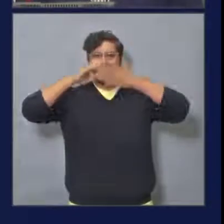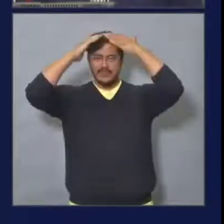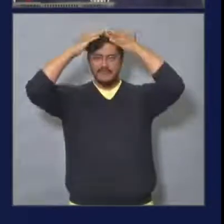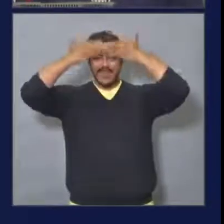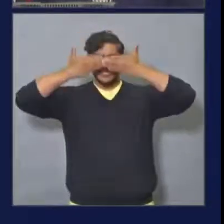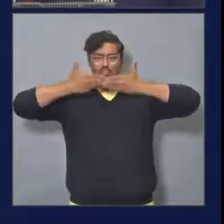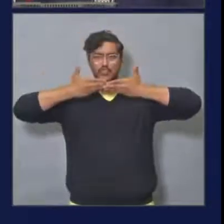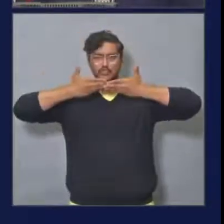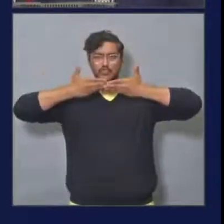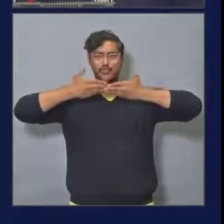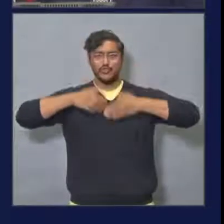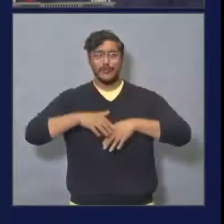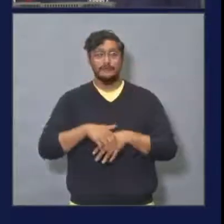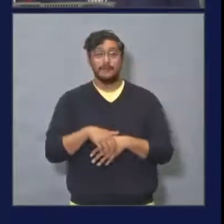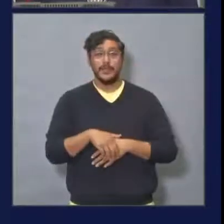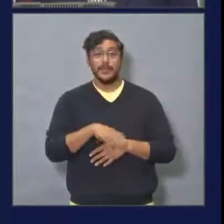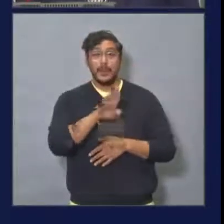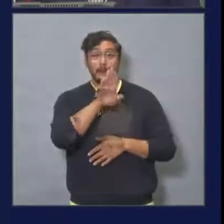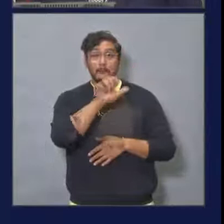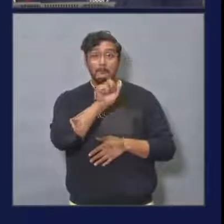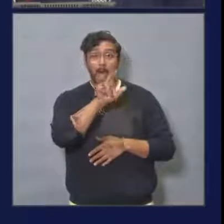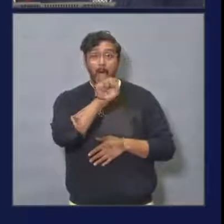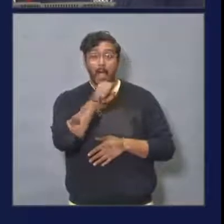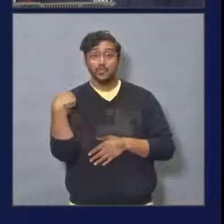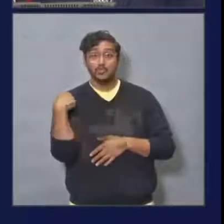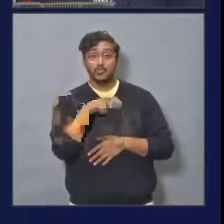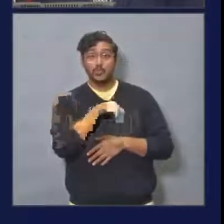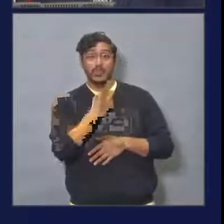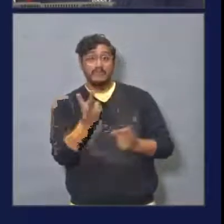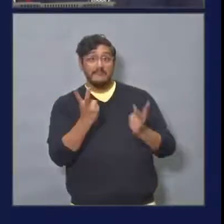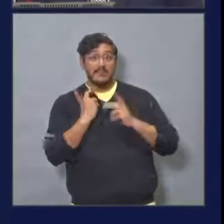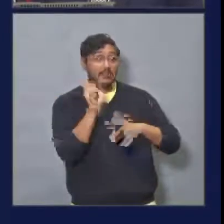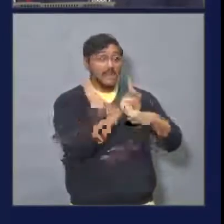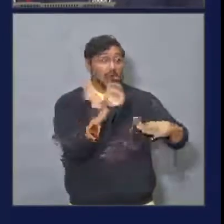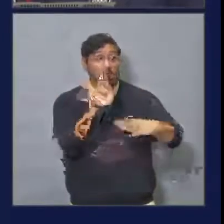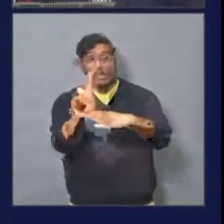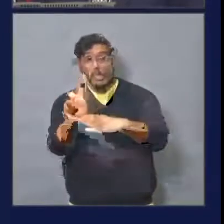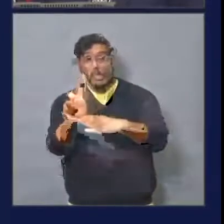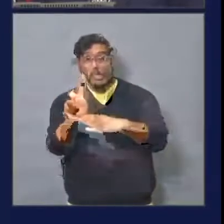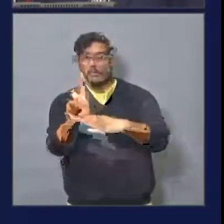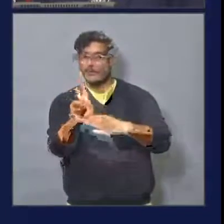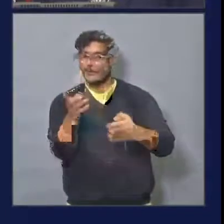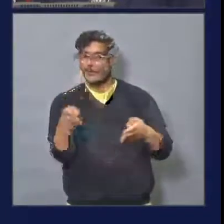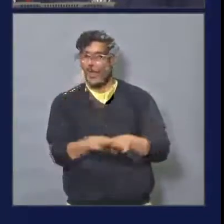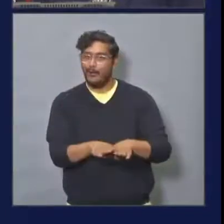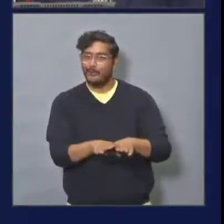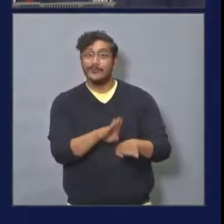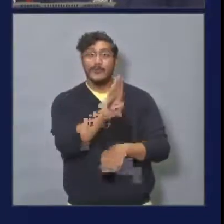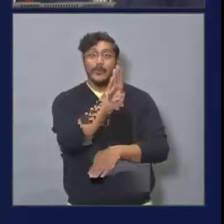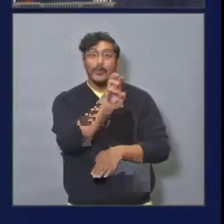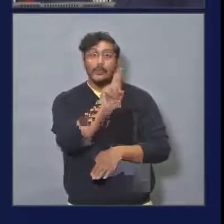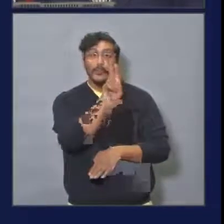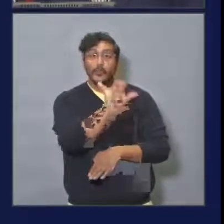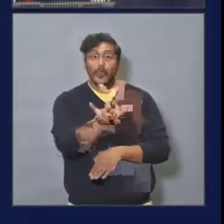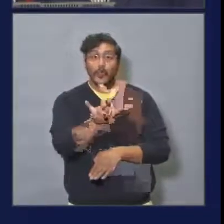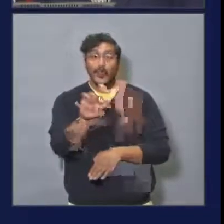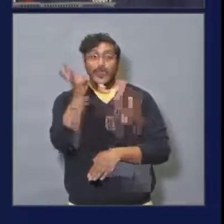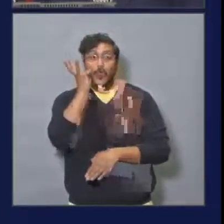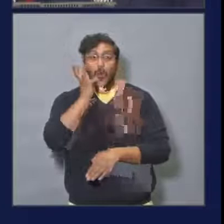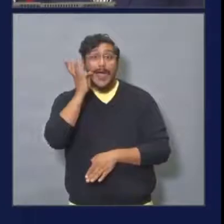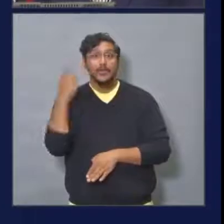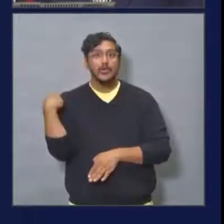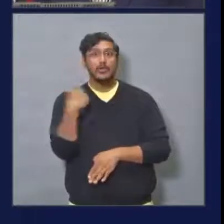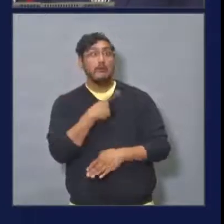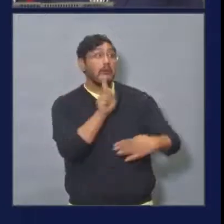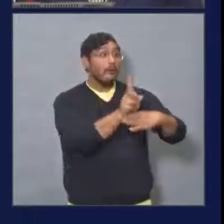The 82 bars that were visited were all closed, as were the 8 breweries and wineries that were visited. In addition,